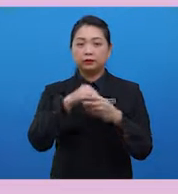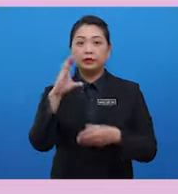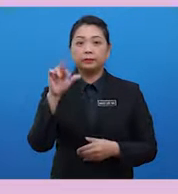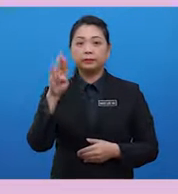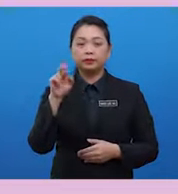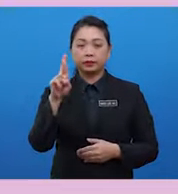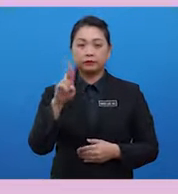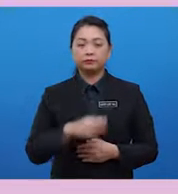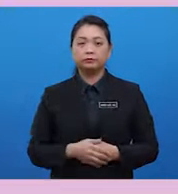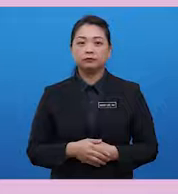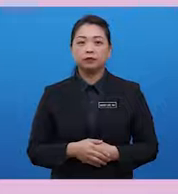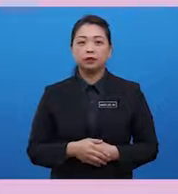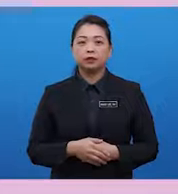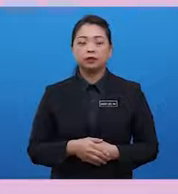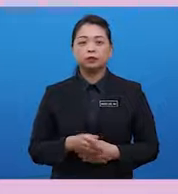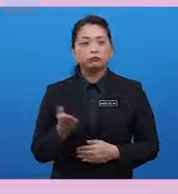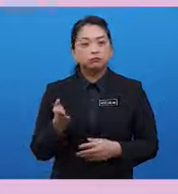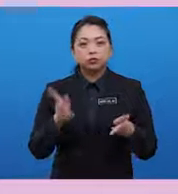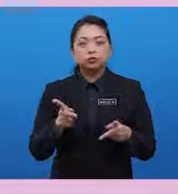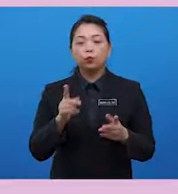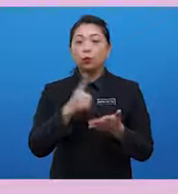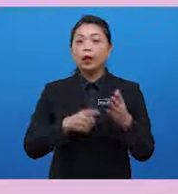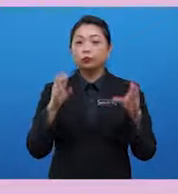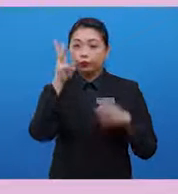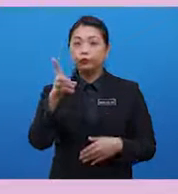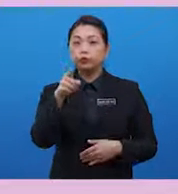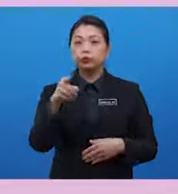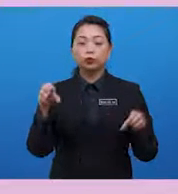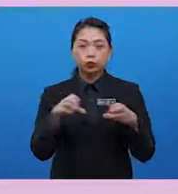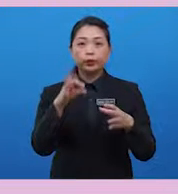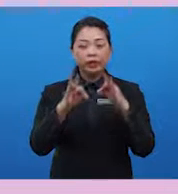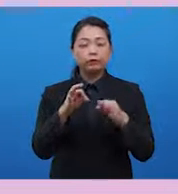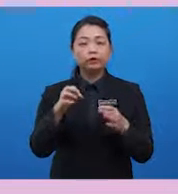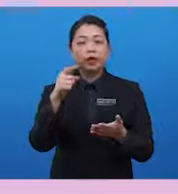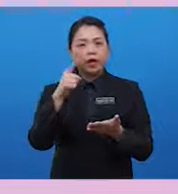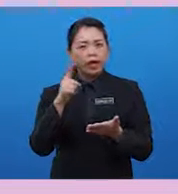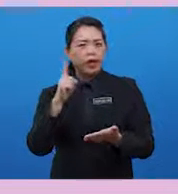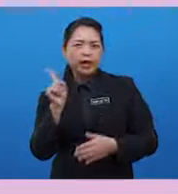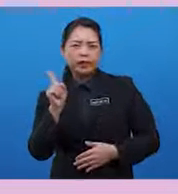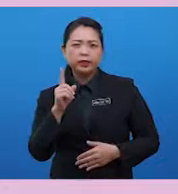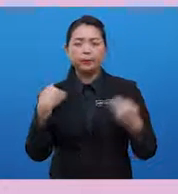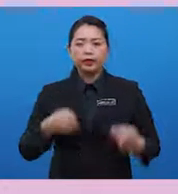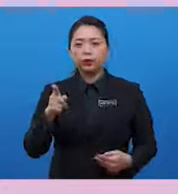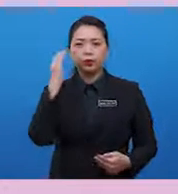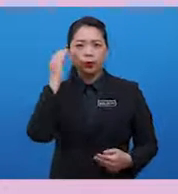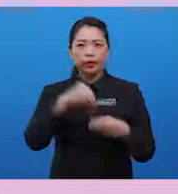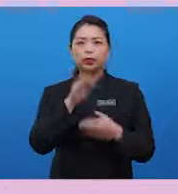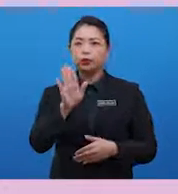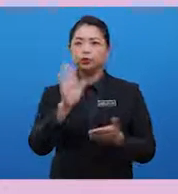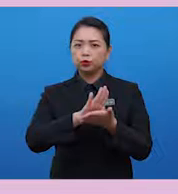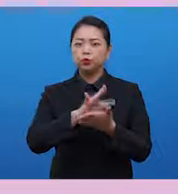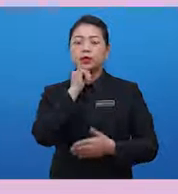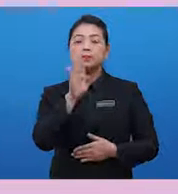As a student, what would you do if anybody you know in your school is being